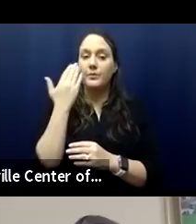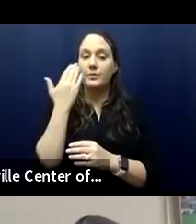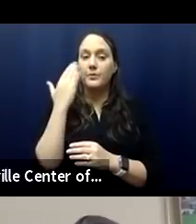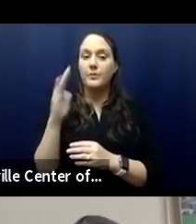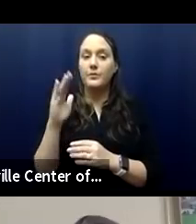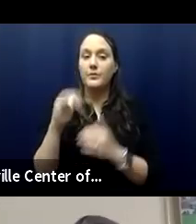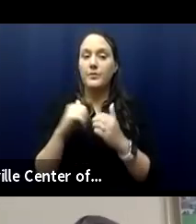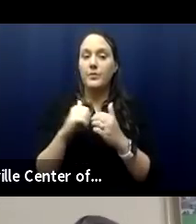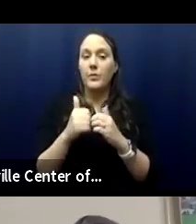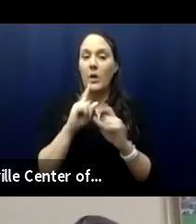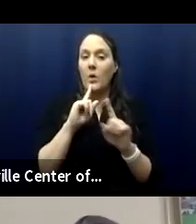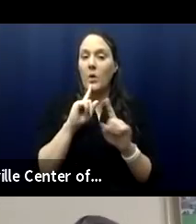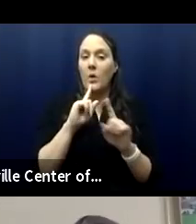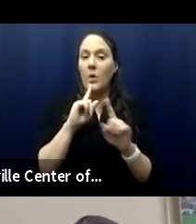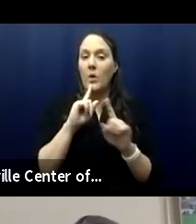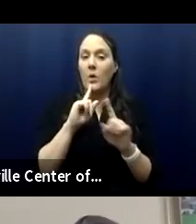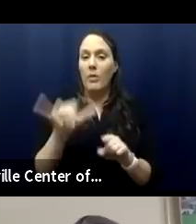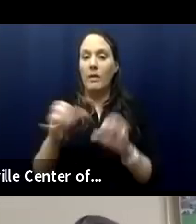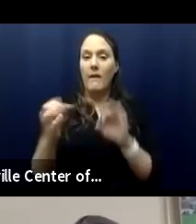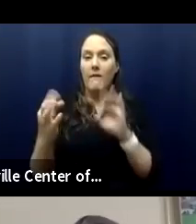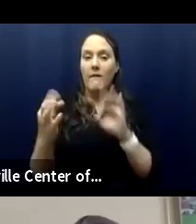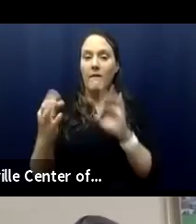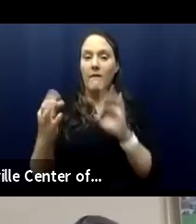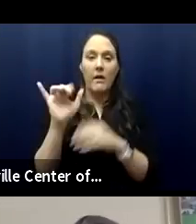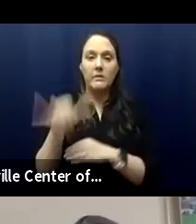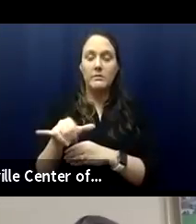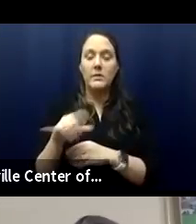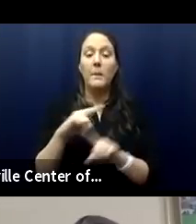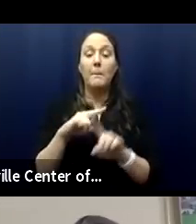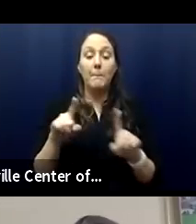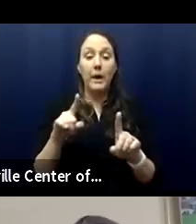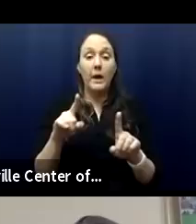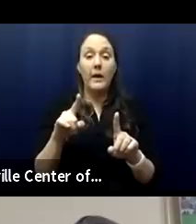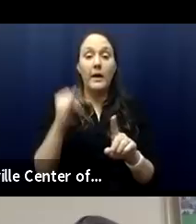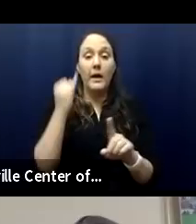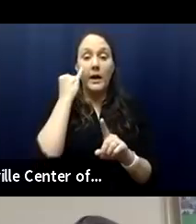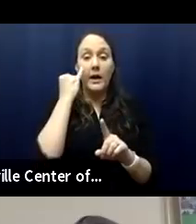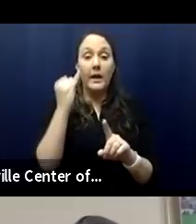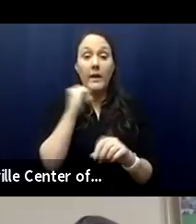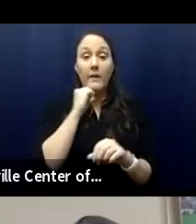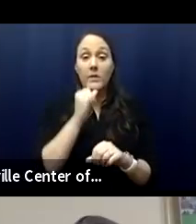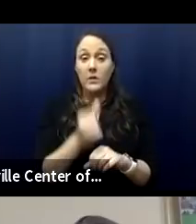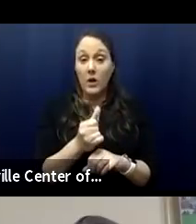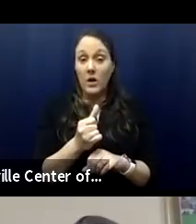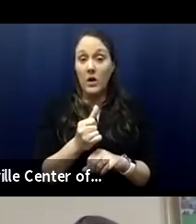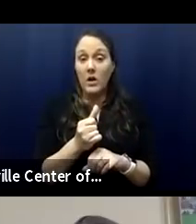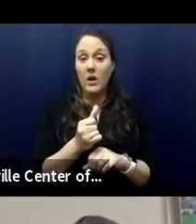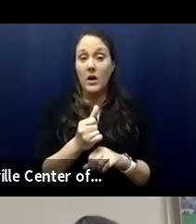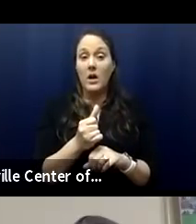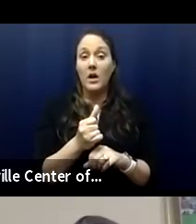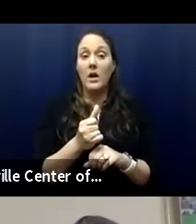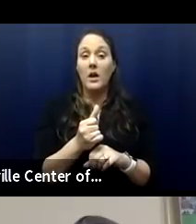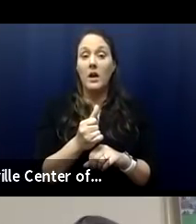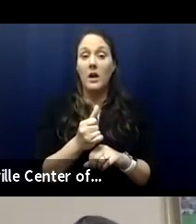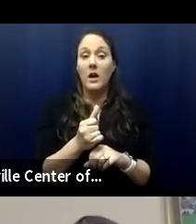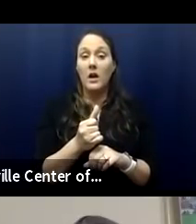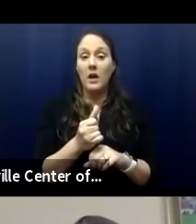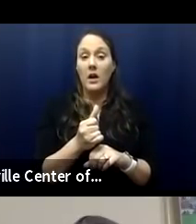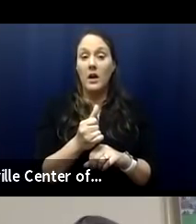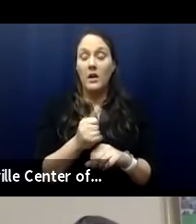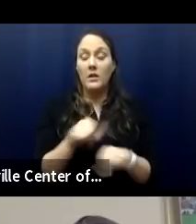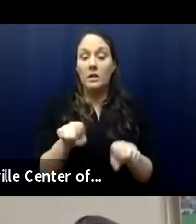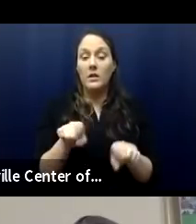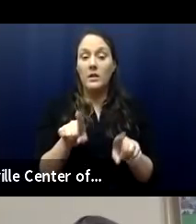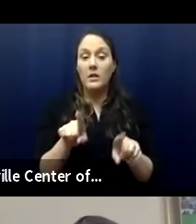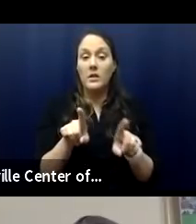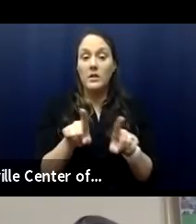that or feedback on that, but in the event that it wasn't, and alongside in parallel, our